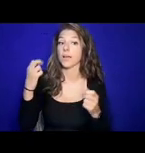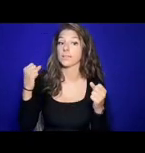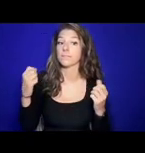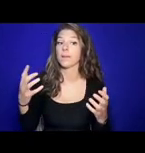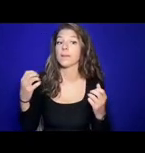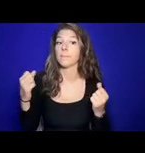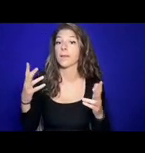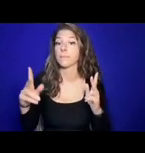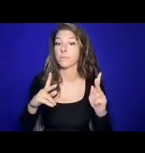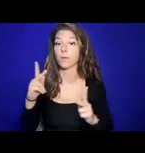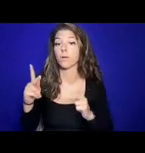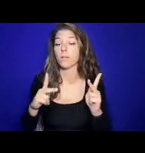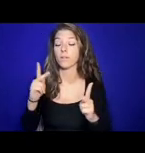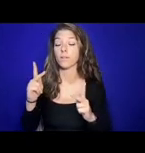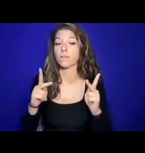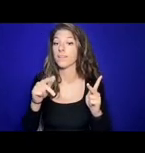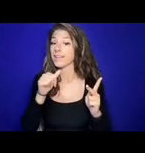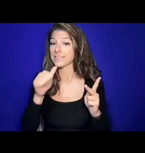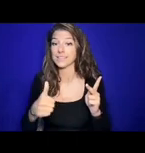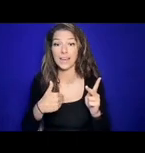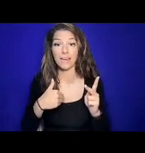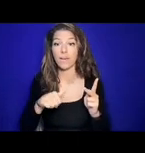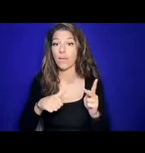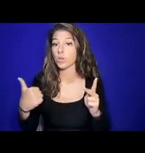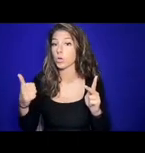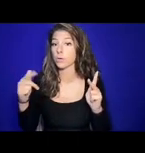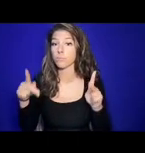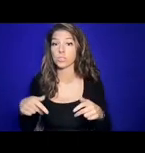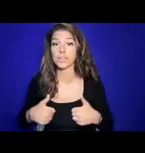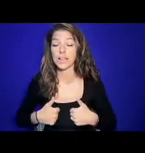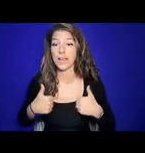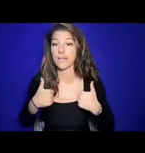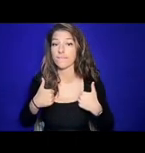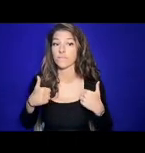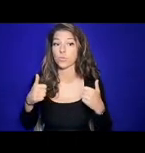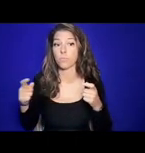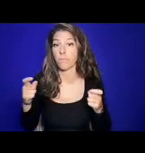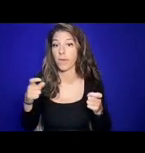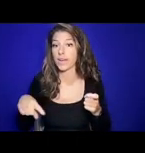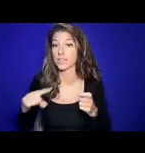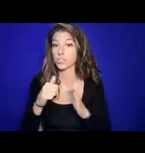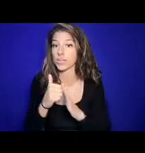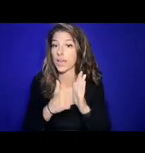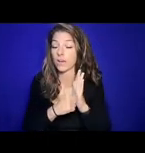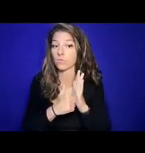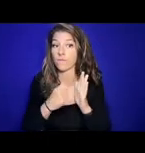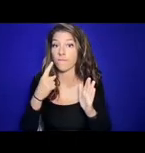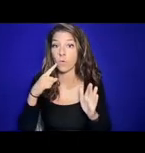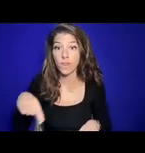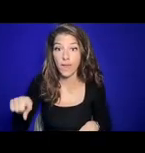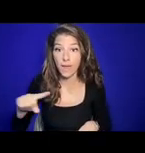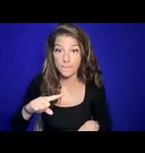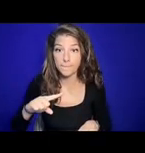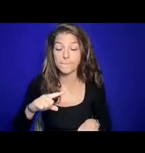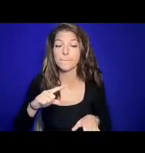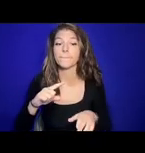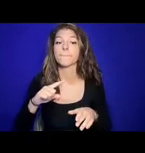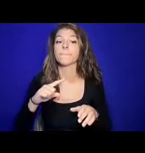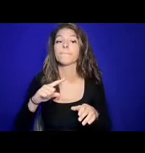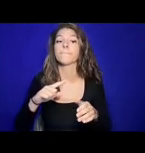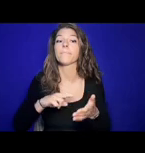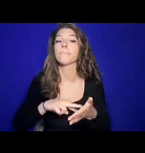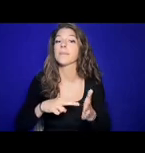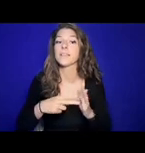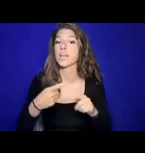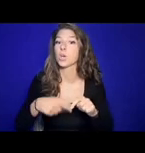many people that did not have another person in their life to be able to manage the account on their behalf. And yet that means just they